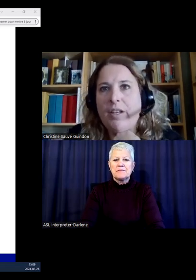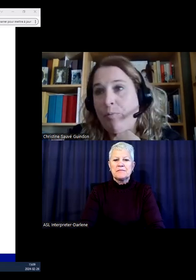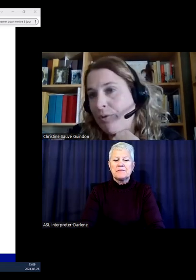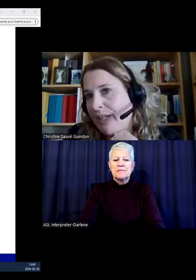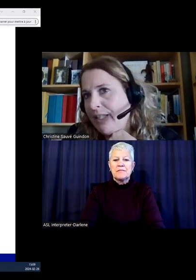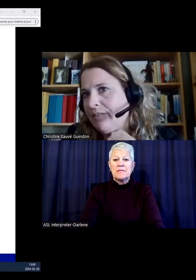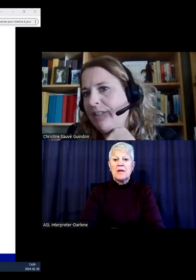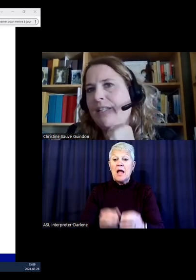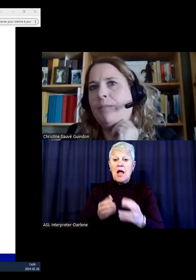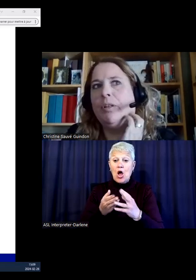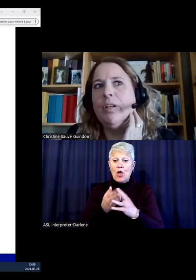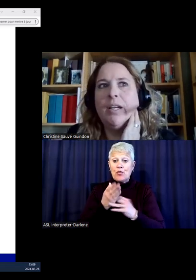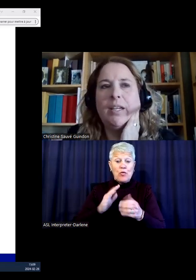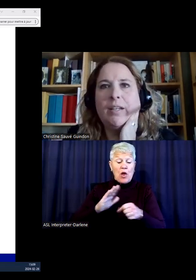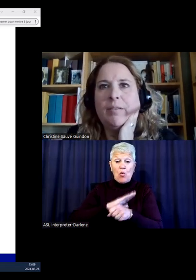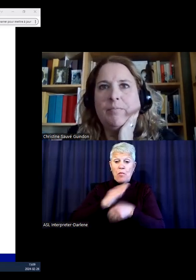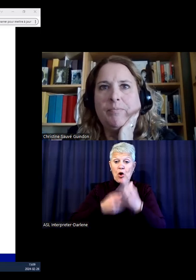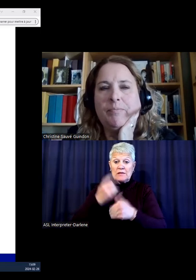Through the entire process of the assessment,